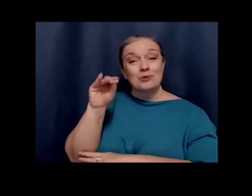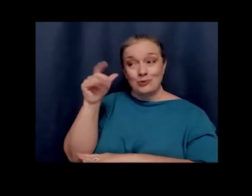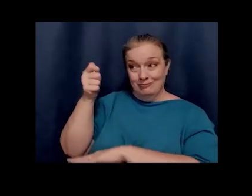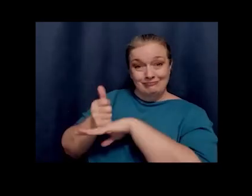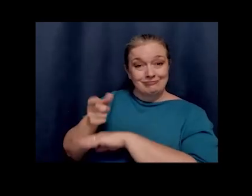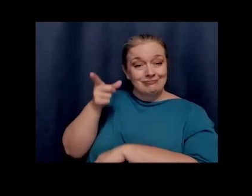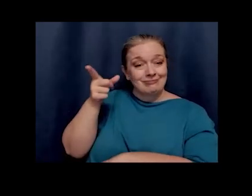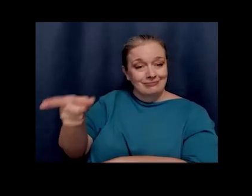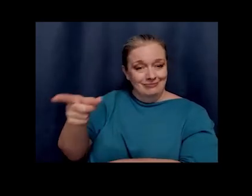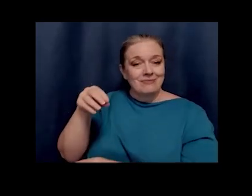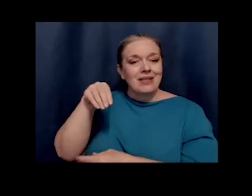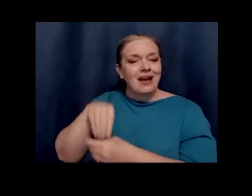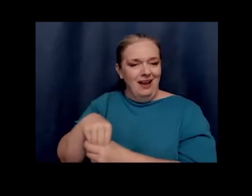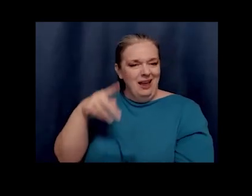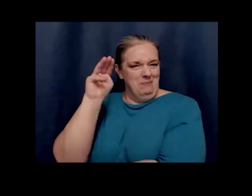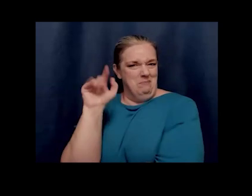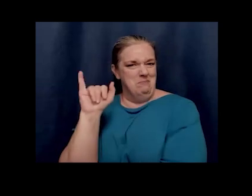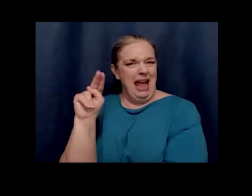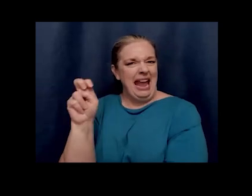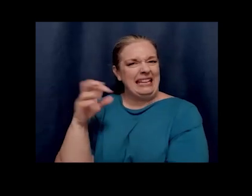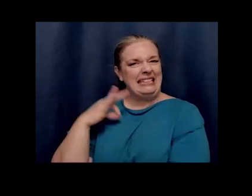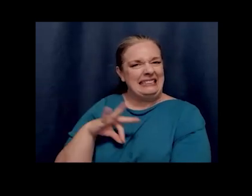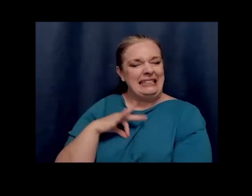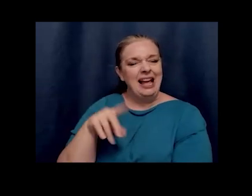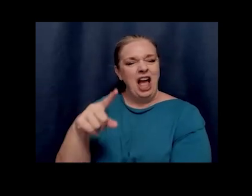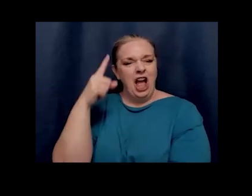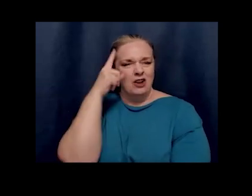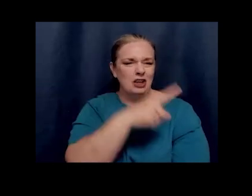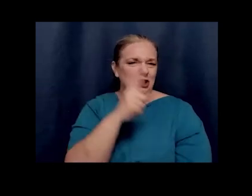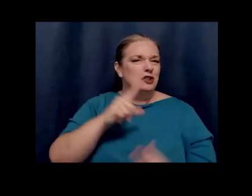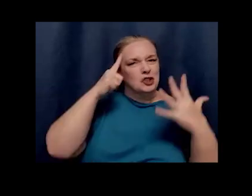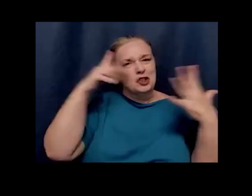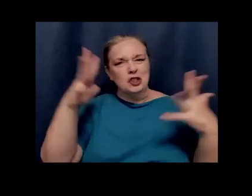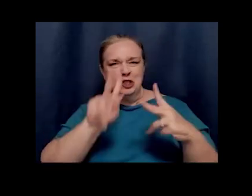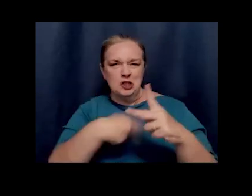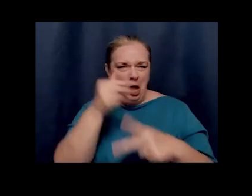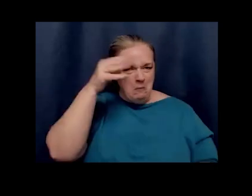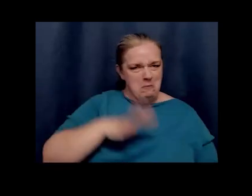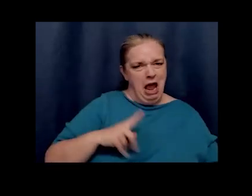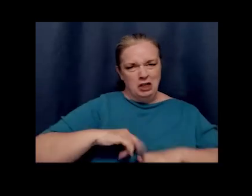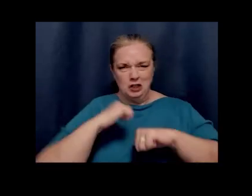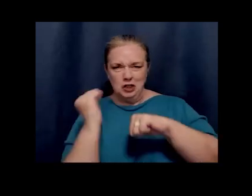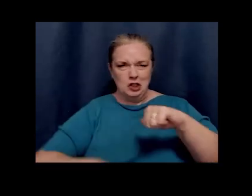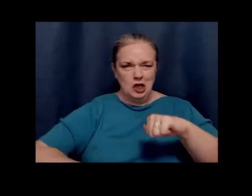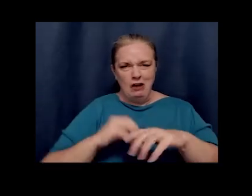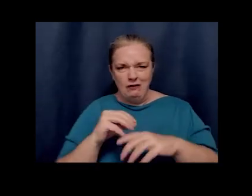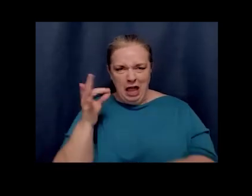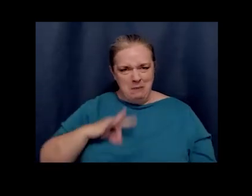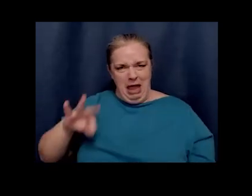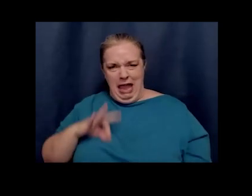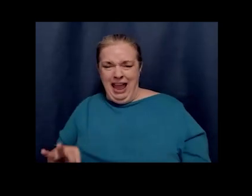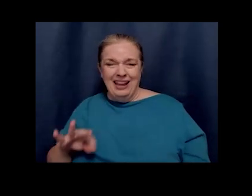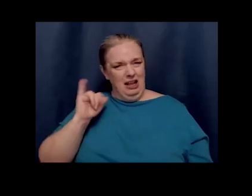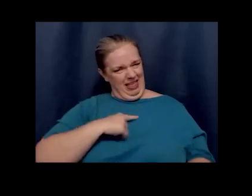the image we have of him, of this grizzled recluse of a man up in rugged Maine, an image he helped